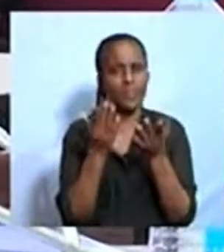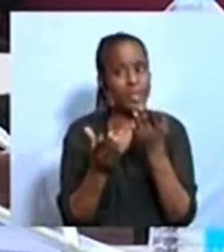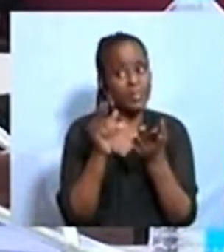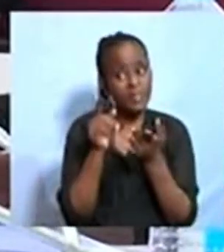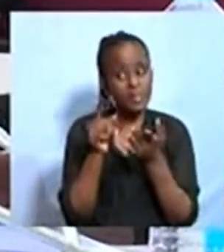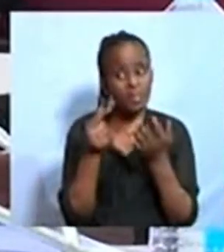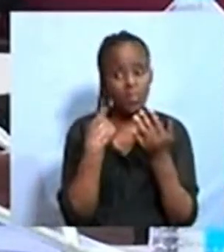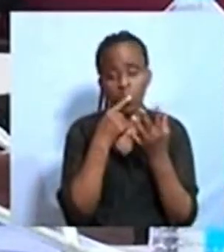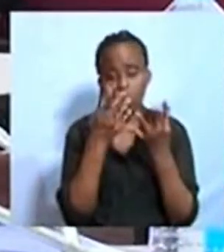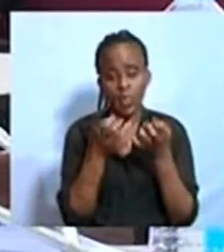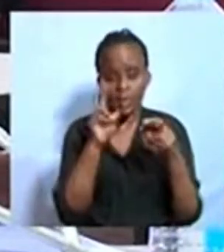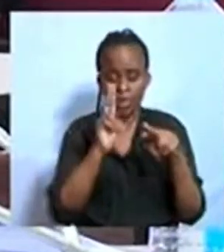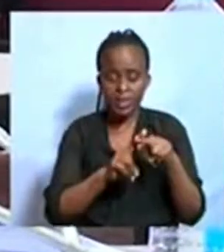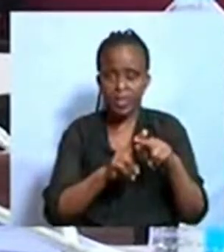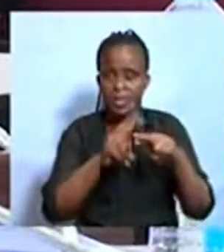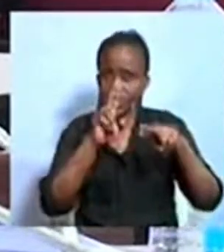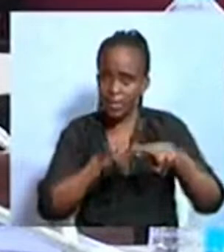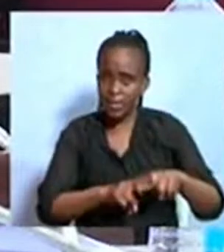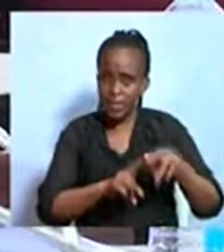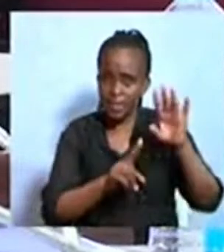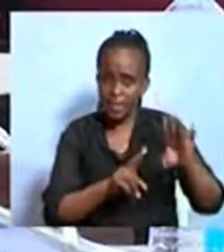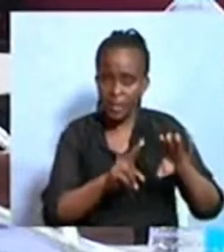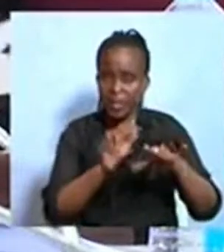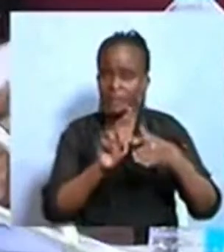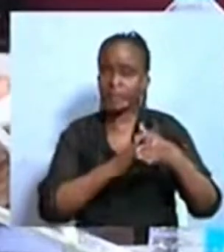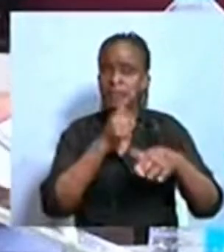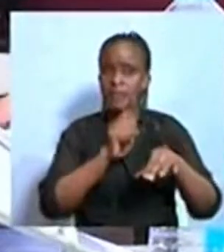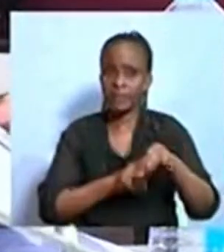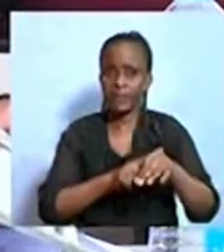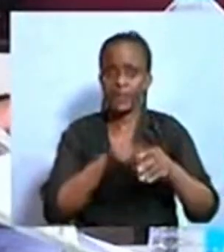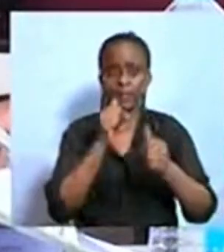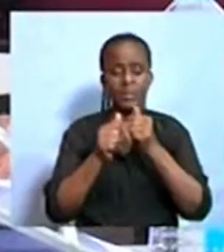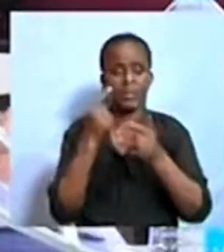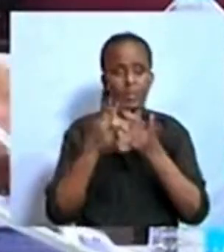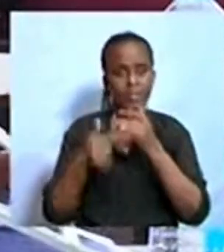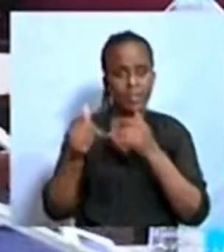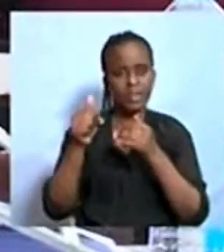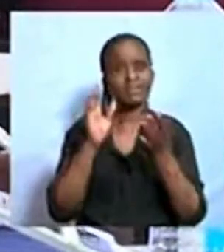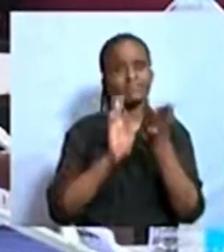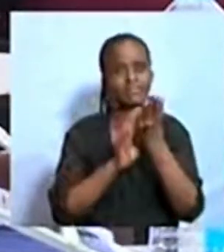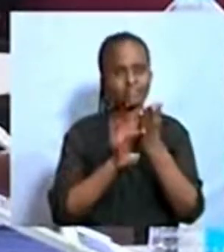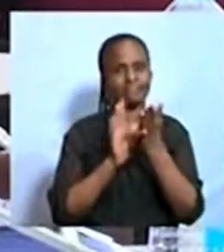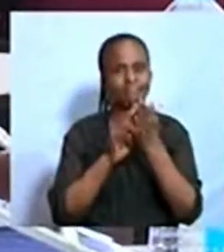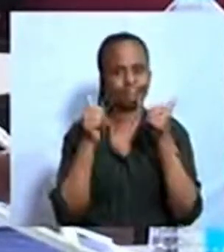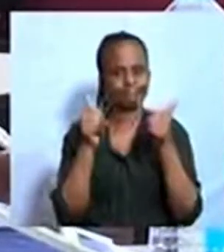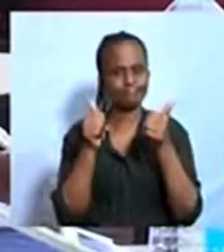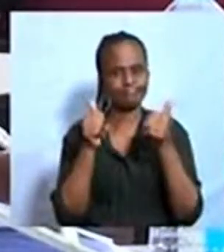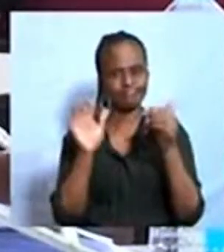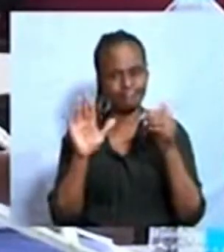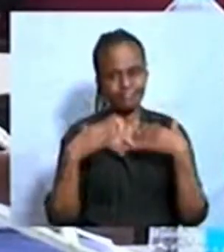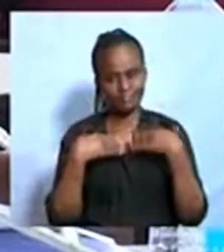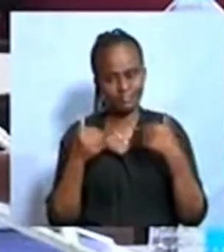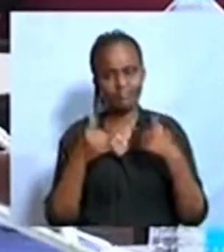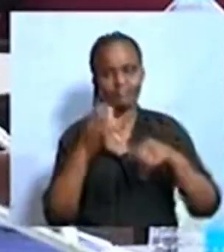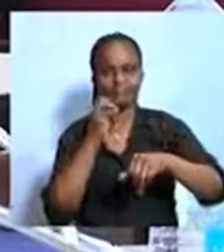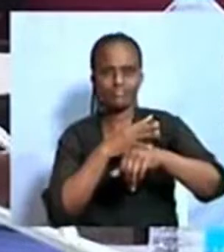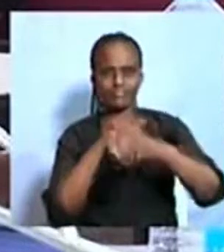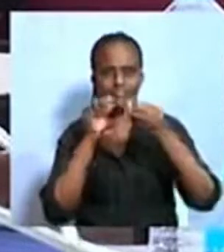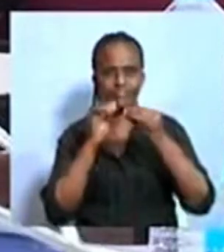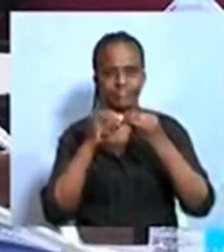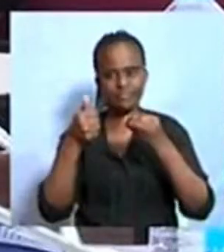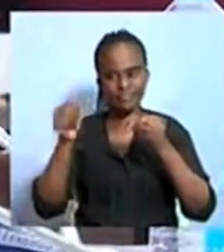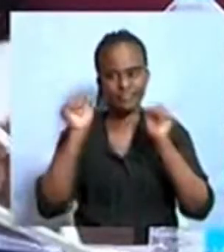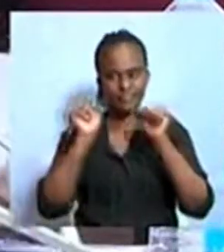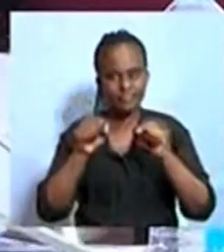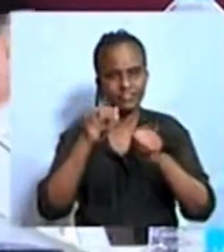that would want to sit in the chair sit in the next time because they were educated enough, their health was invested enough for them to be able